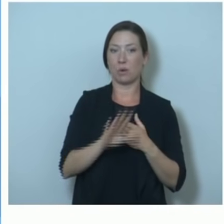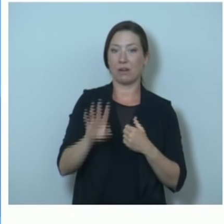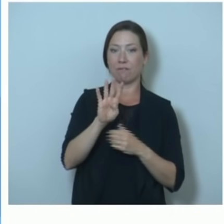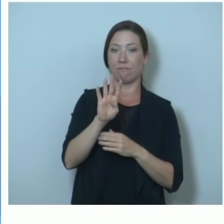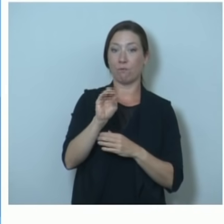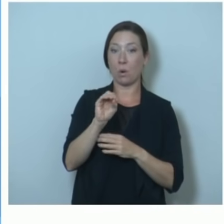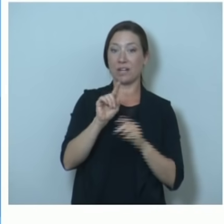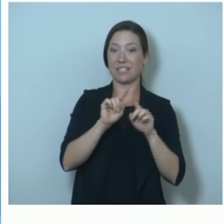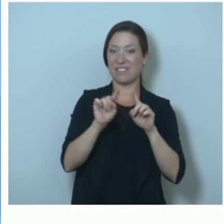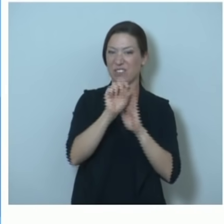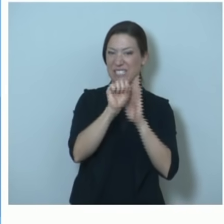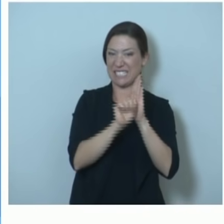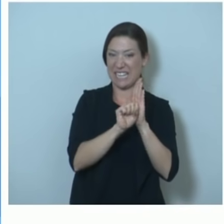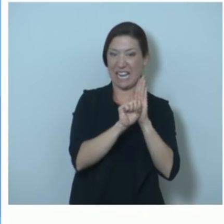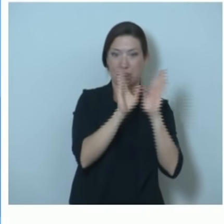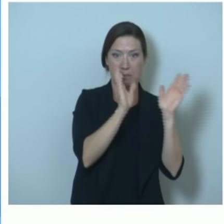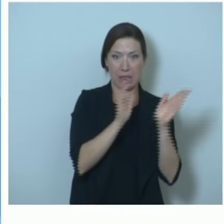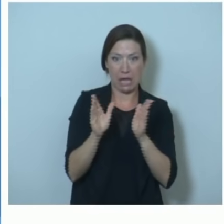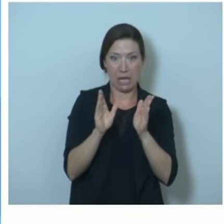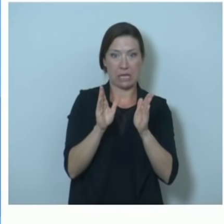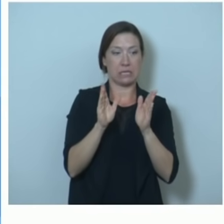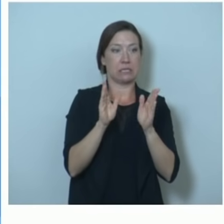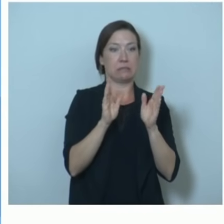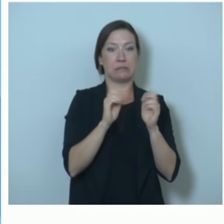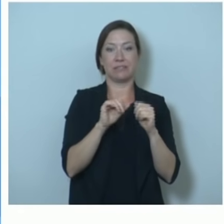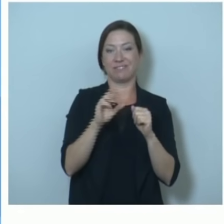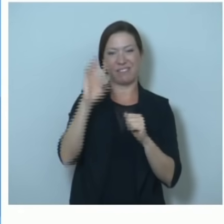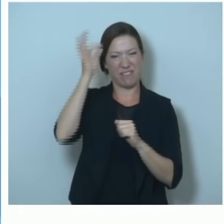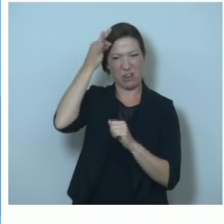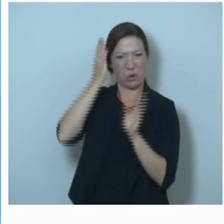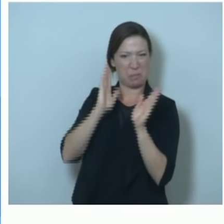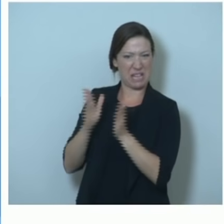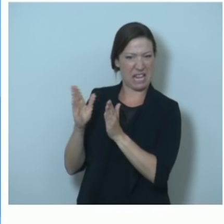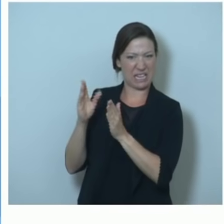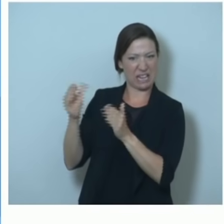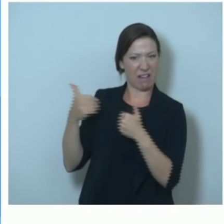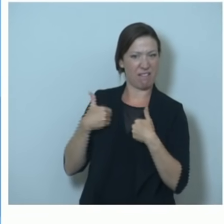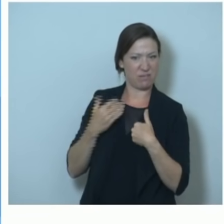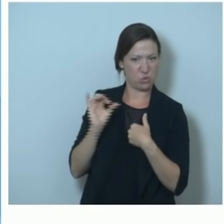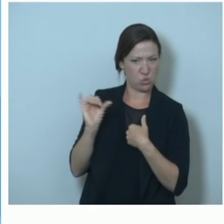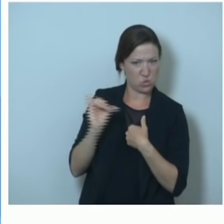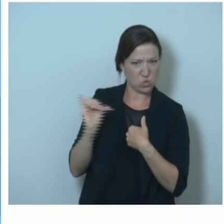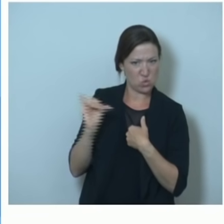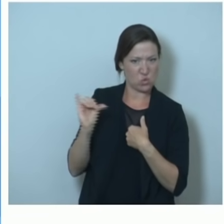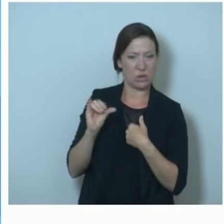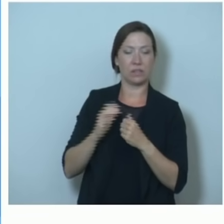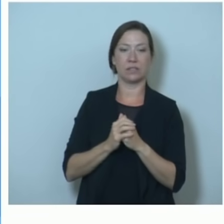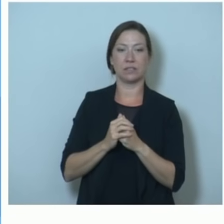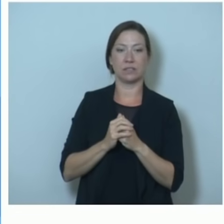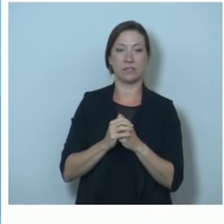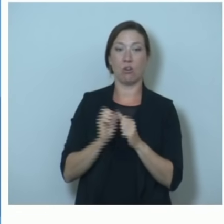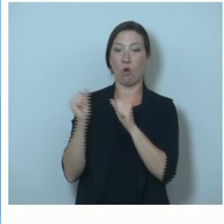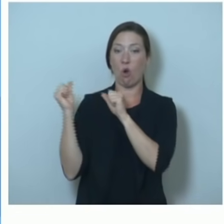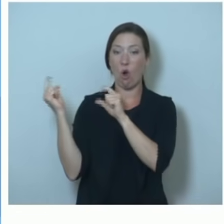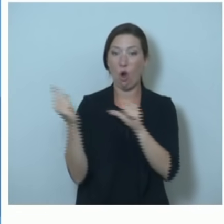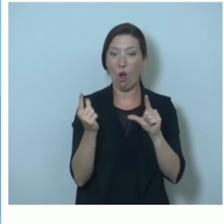plus the federal plan, and all of them, with just a very few exceptions, have 4 things that everyone's looking at to determine whether it's